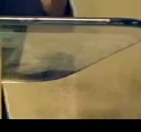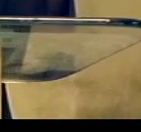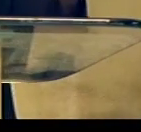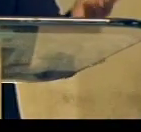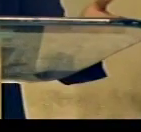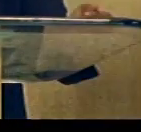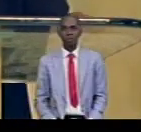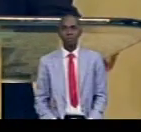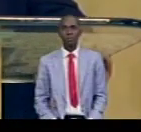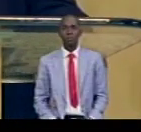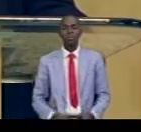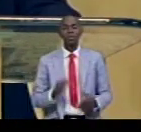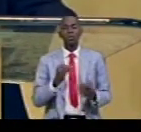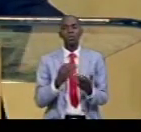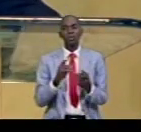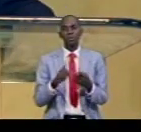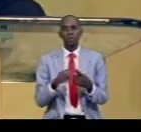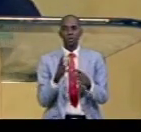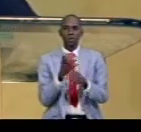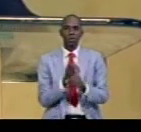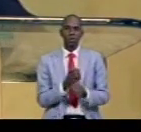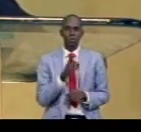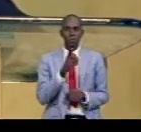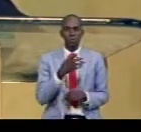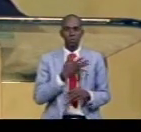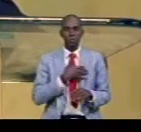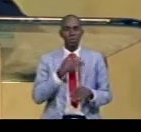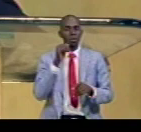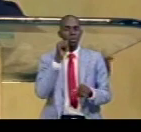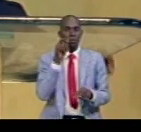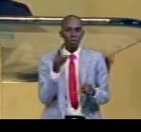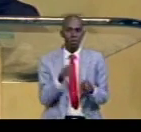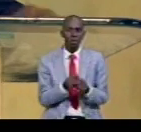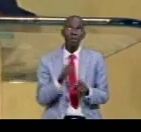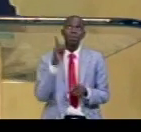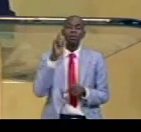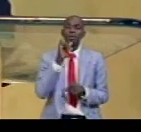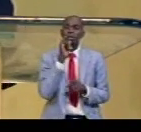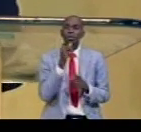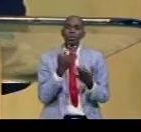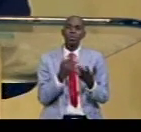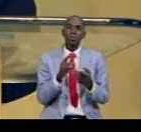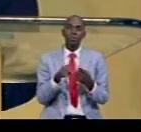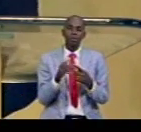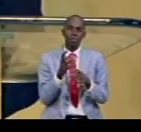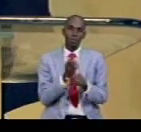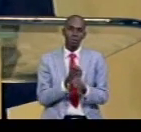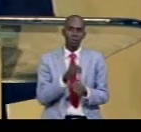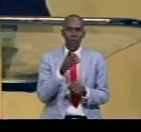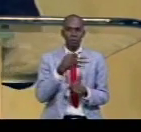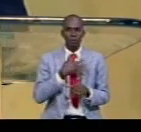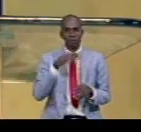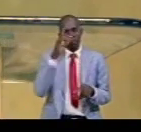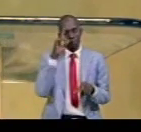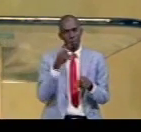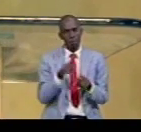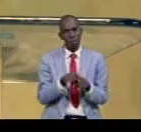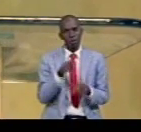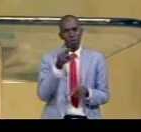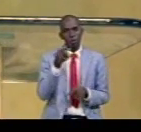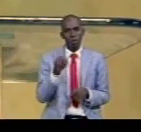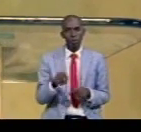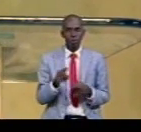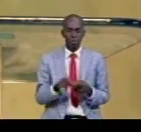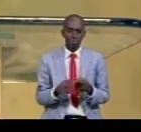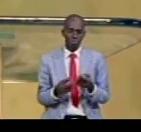He's waiting to receive you, my sister. He's waiting to receive you, my brother. And that's why you need to rise up now. Commit yourself into